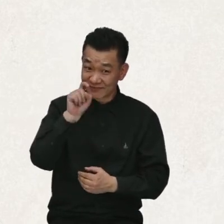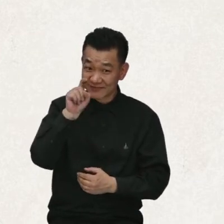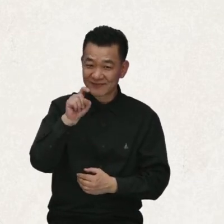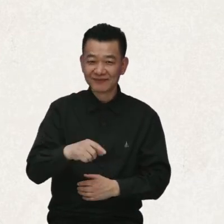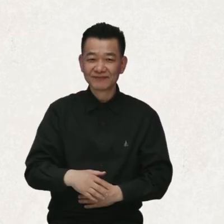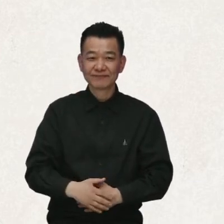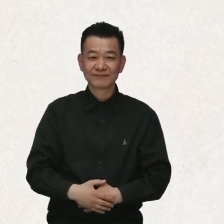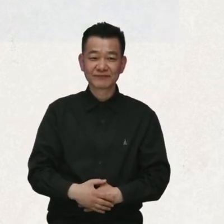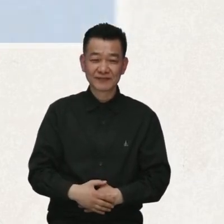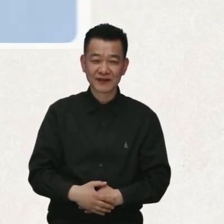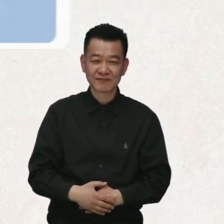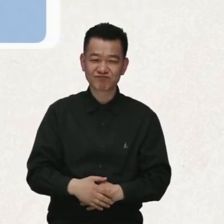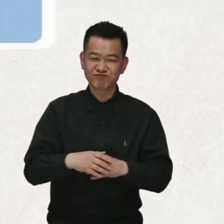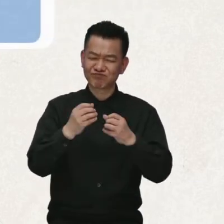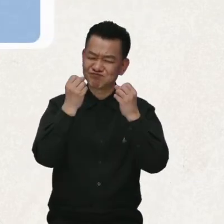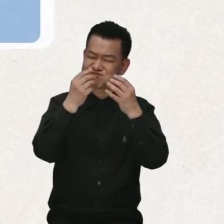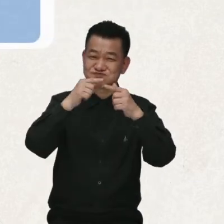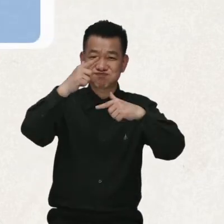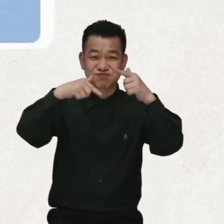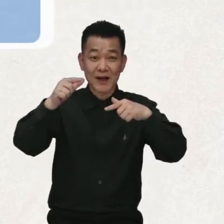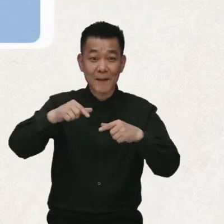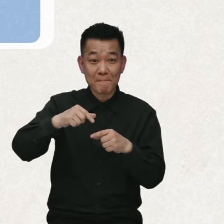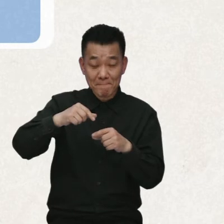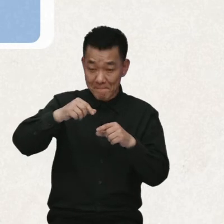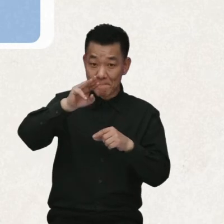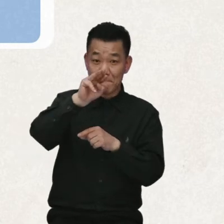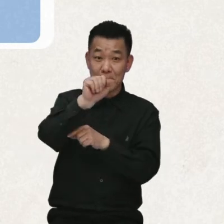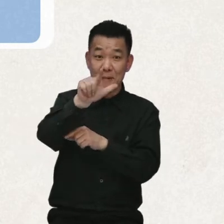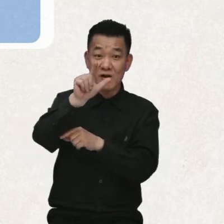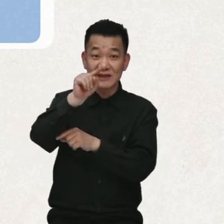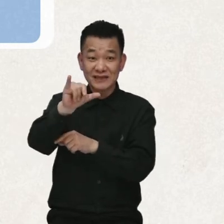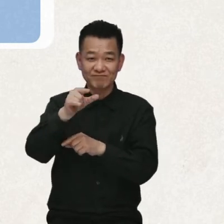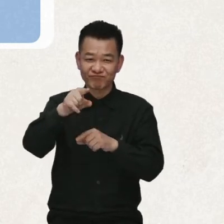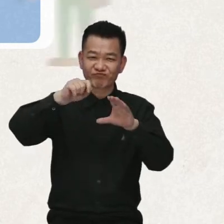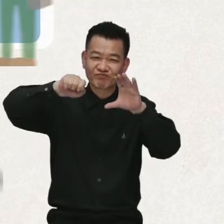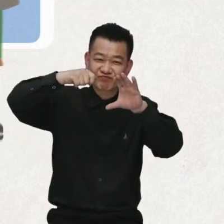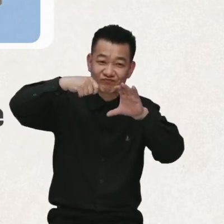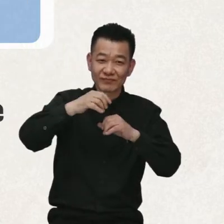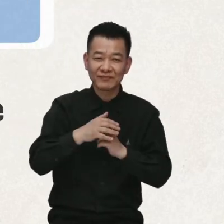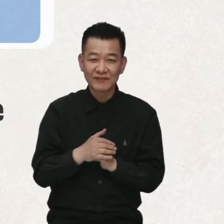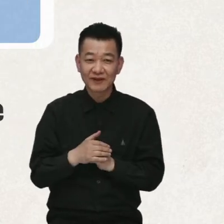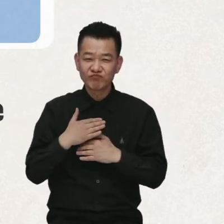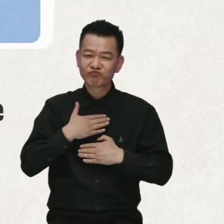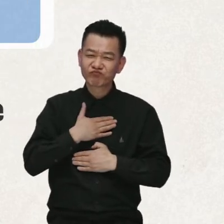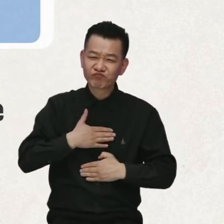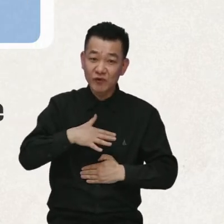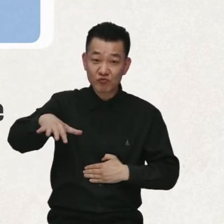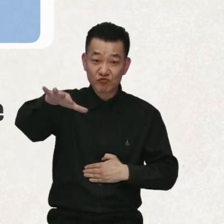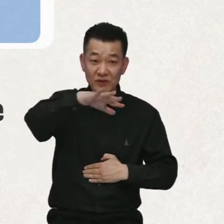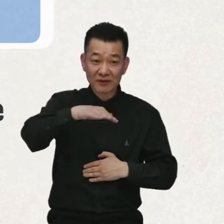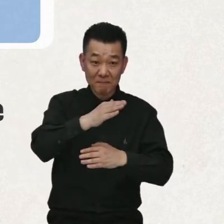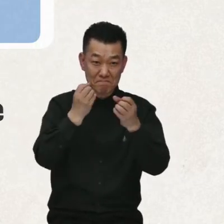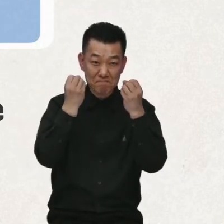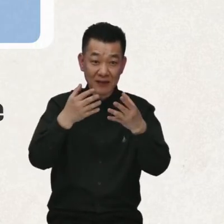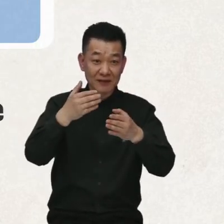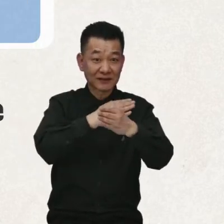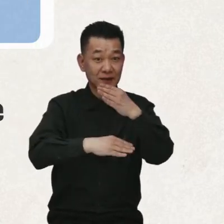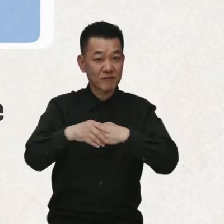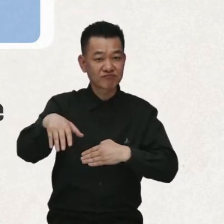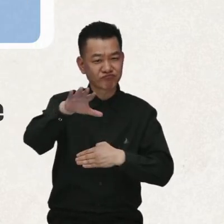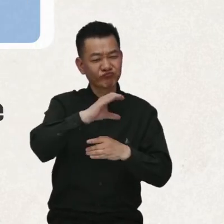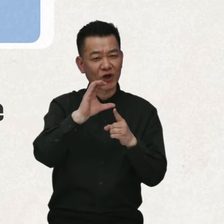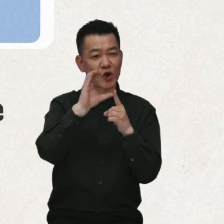together? Although various multimedia devices are coming out, many persons with disabilities still